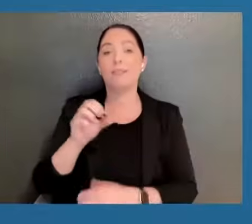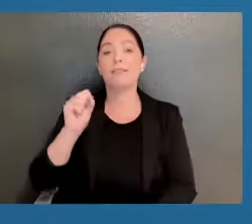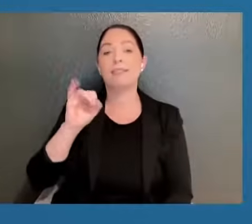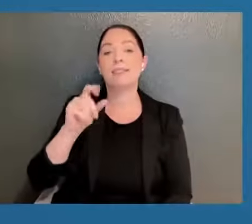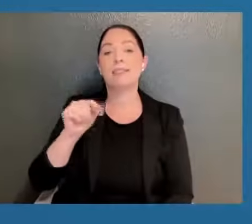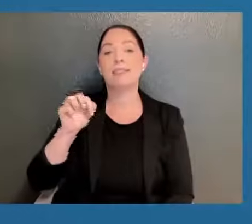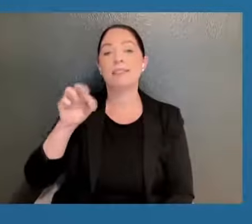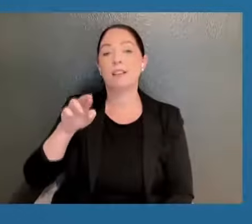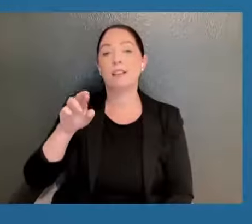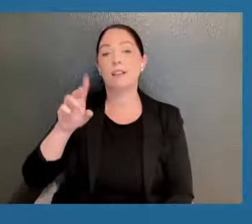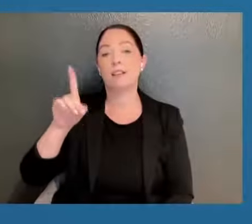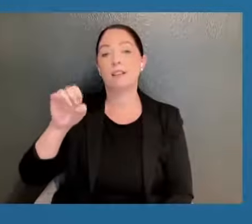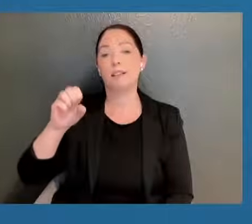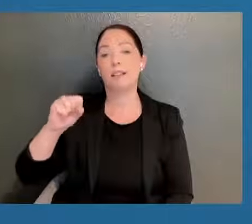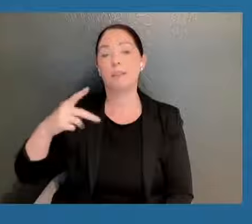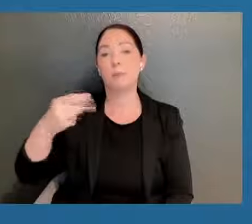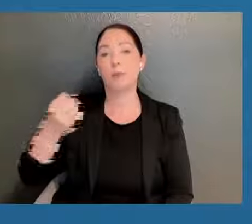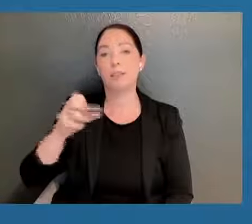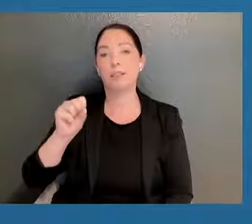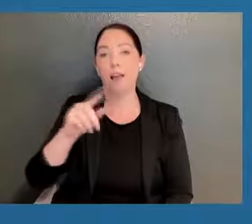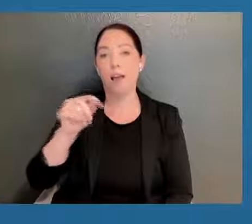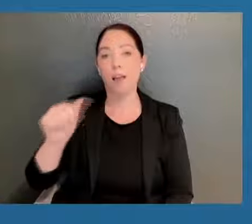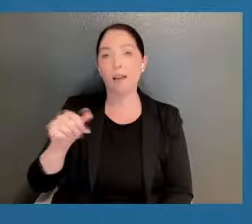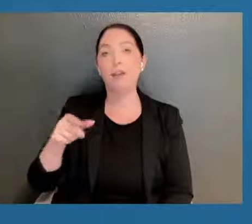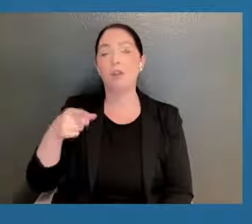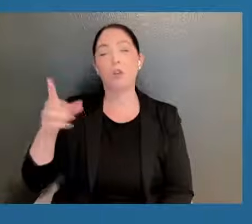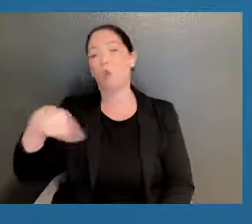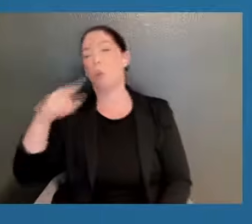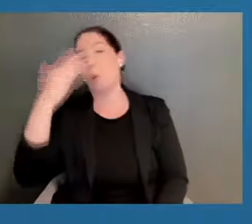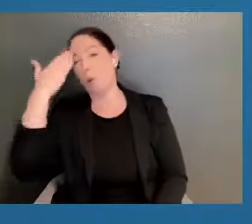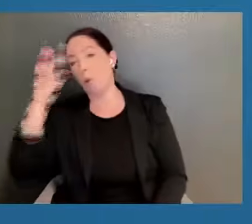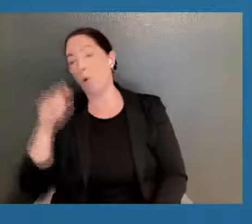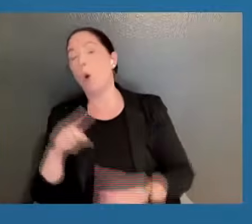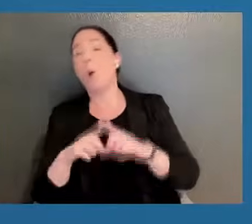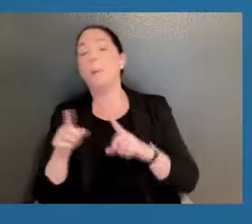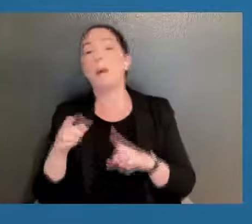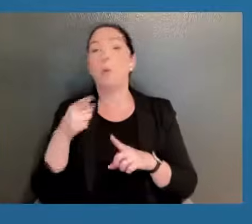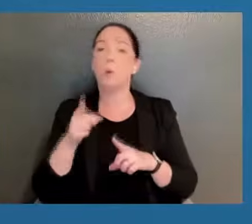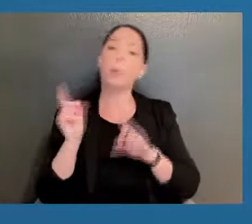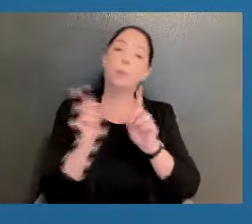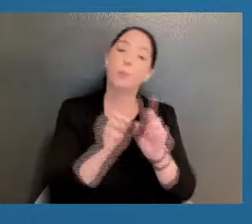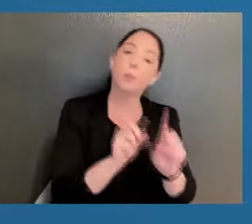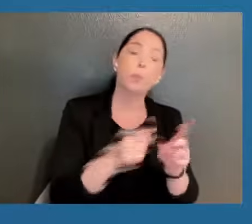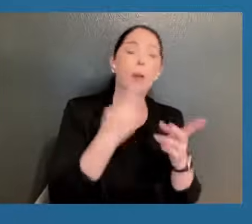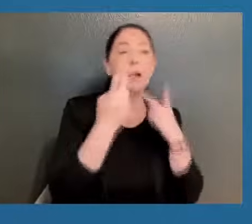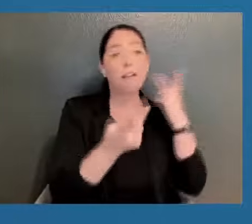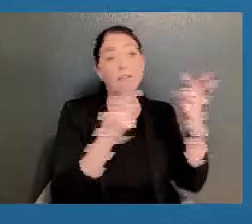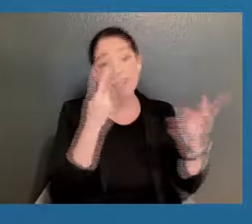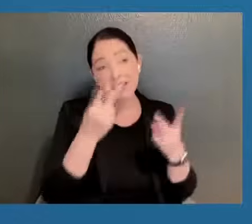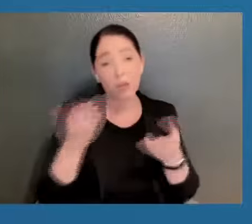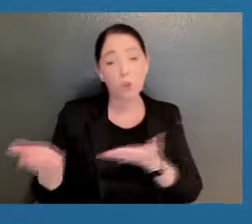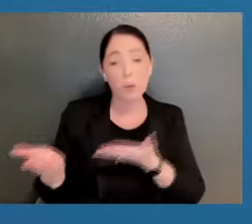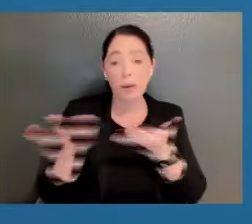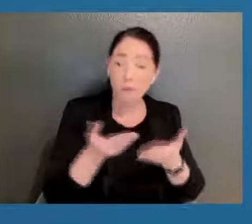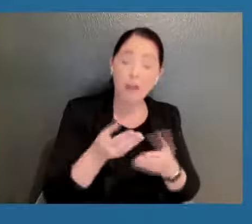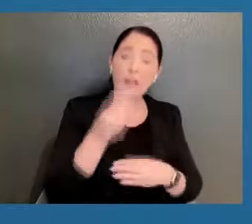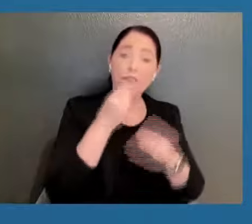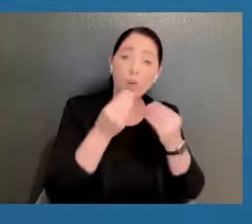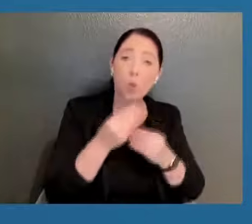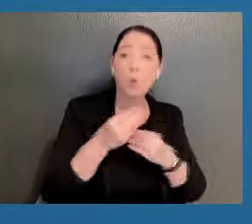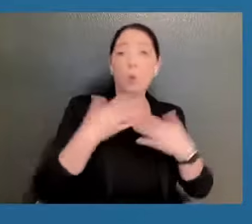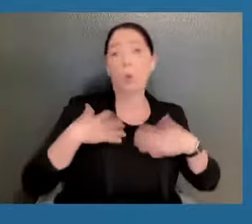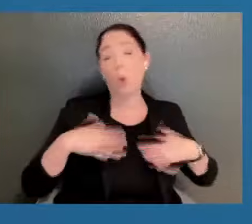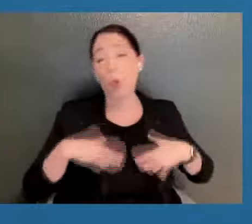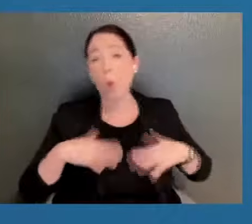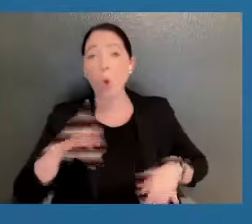with my mom there. We'd go visit people who were lonely, seniors by themselves, people we need to bring food and clothes to. That's what I did as a kid. So